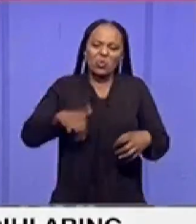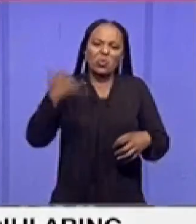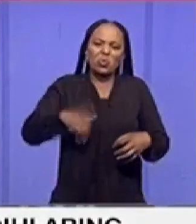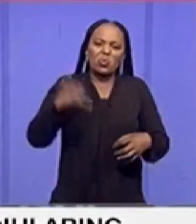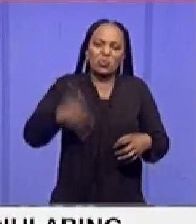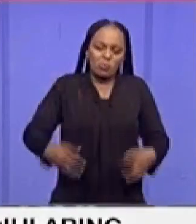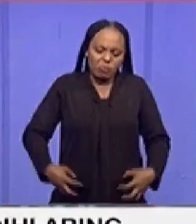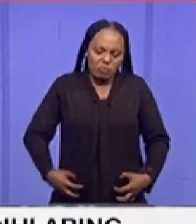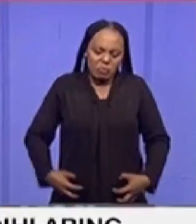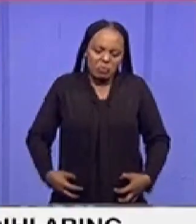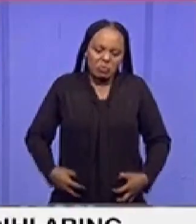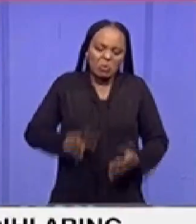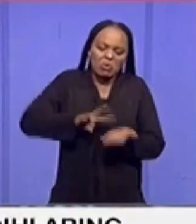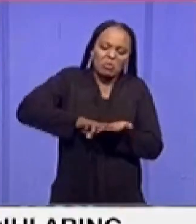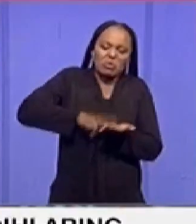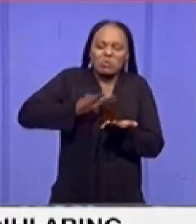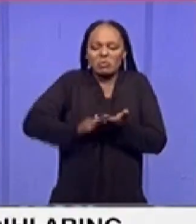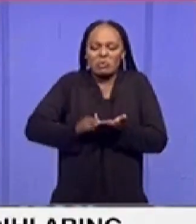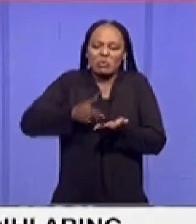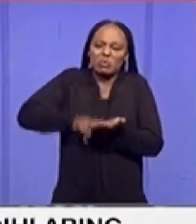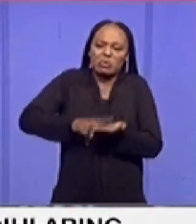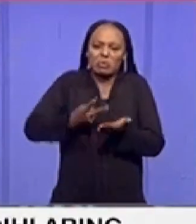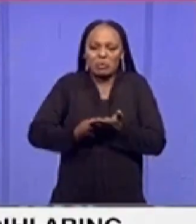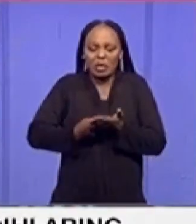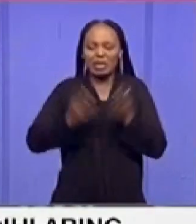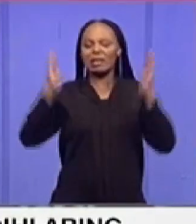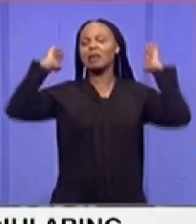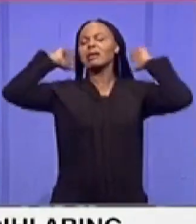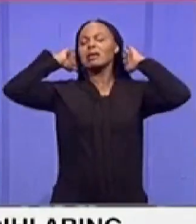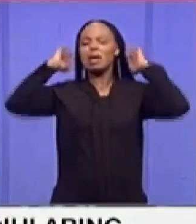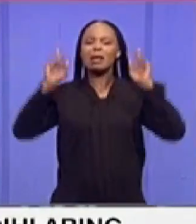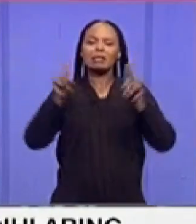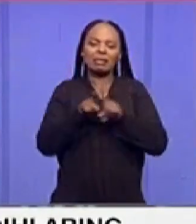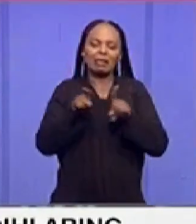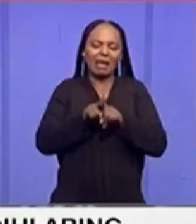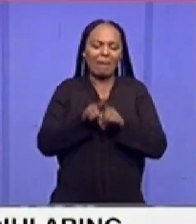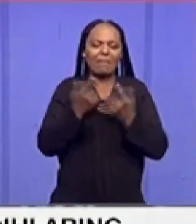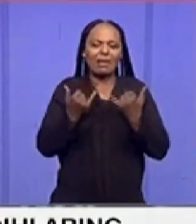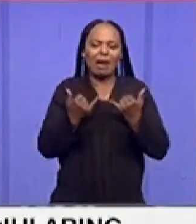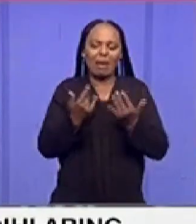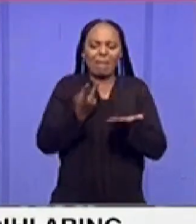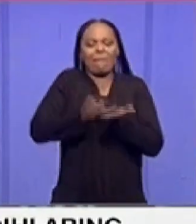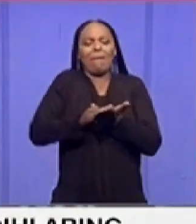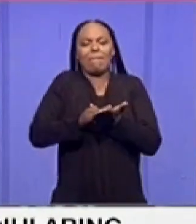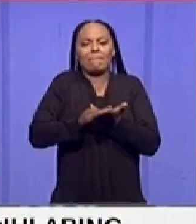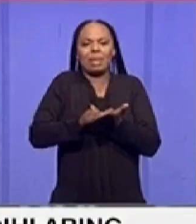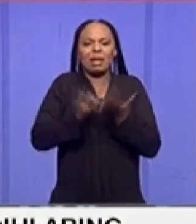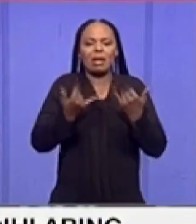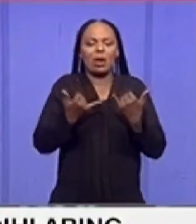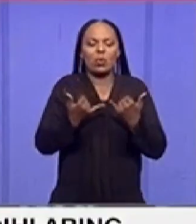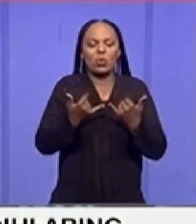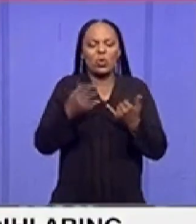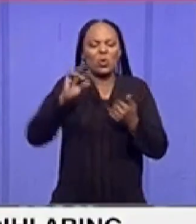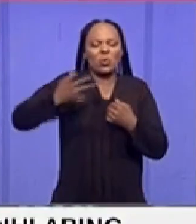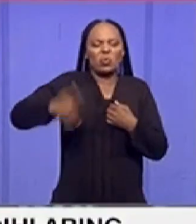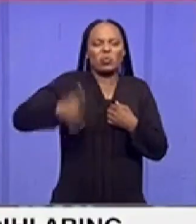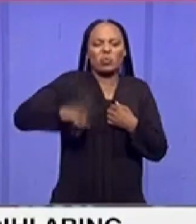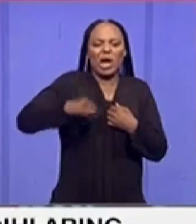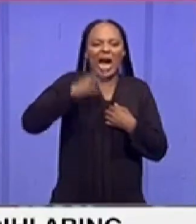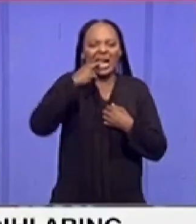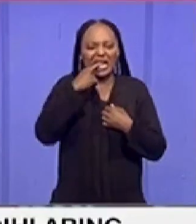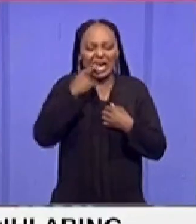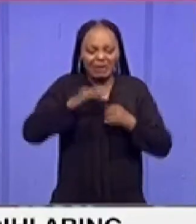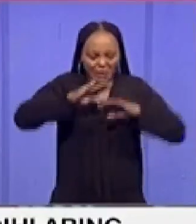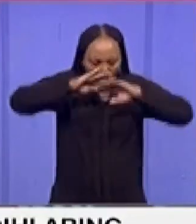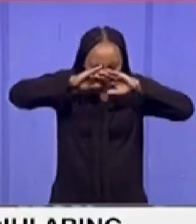ke dula ke opelwa a ke robala ka mokotla ka opela batla ke dule ke robala ka mpa ena ke robetse